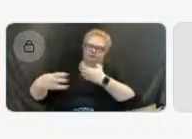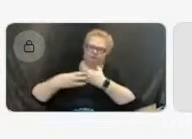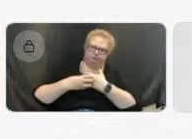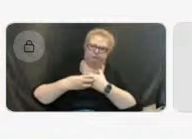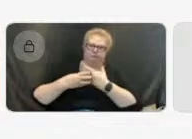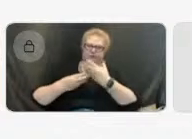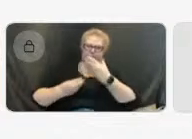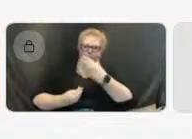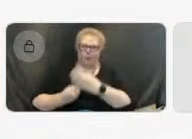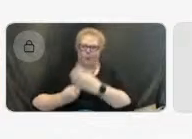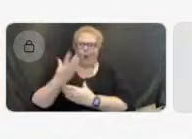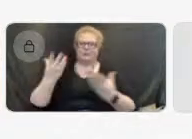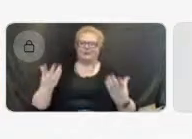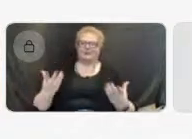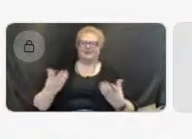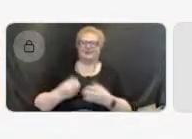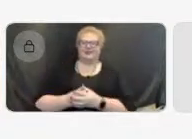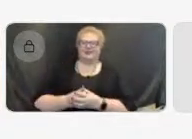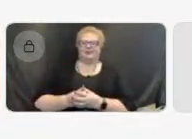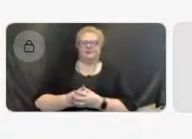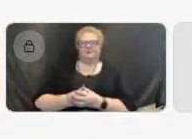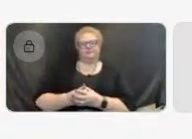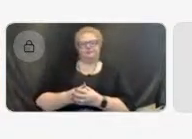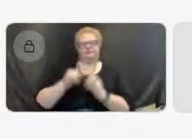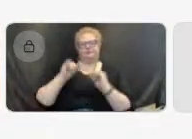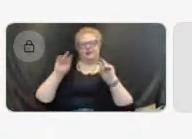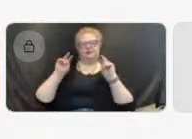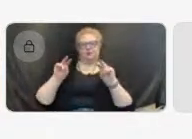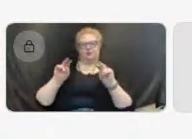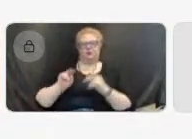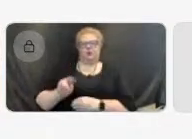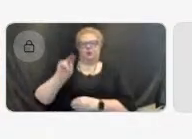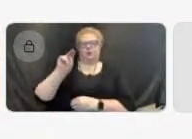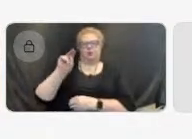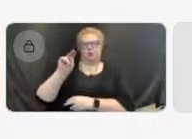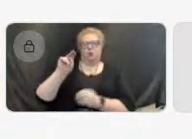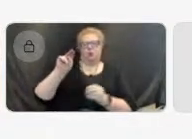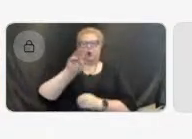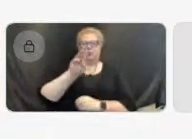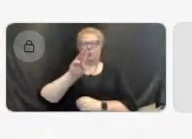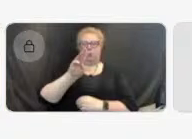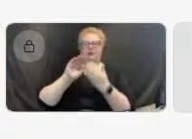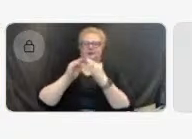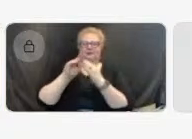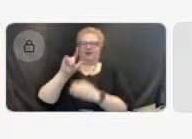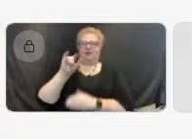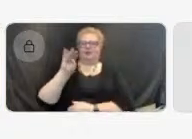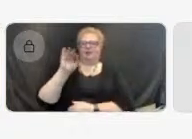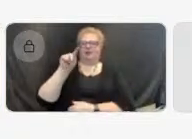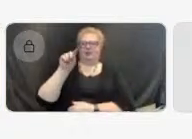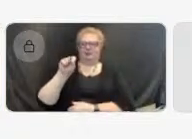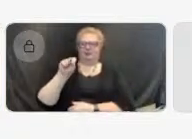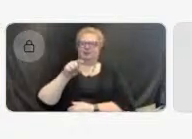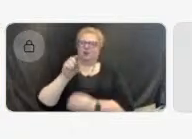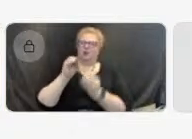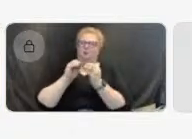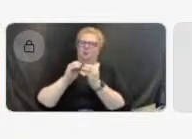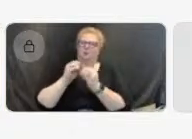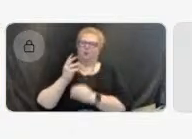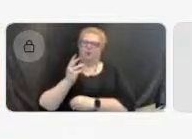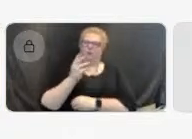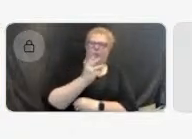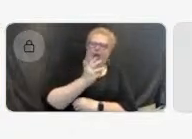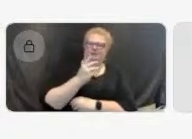know, if you look at the northwest part of the city limits, they are so much further west for a variety